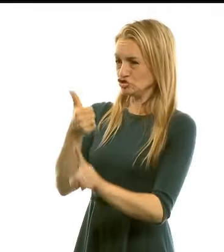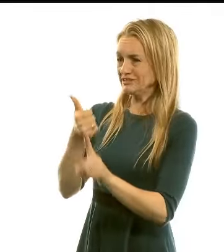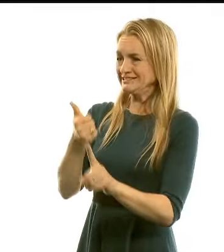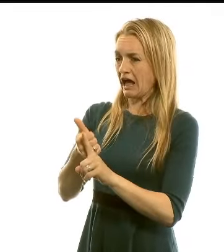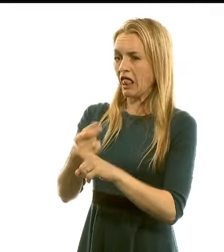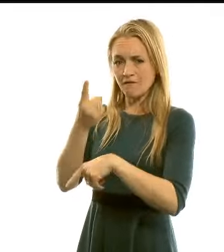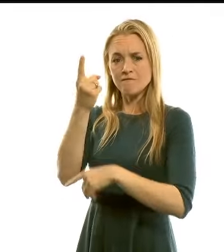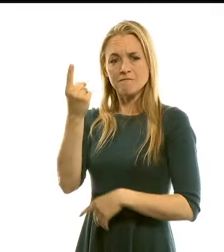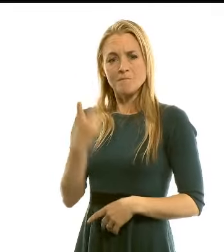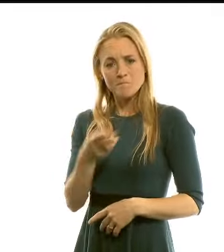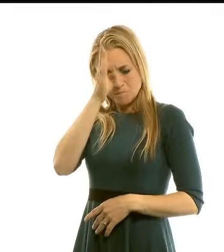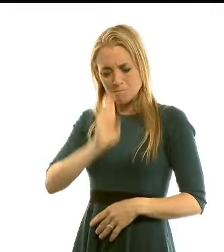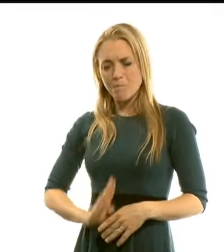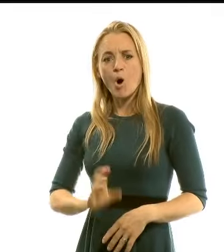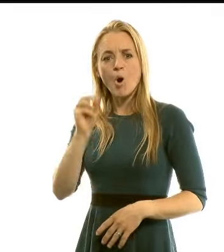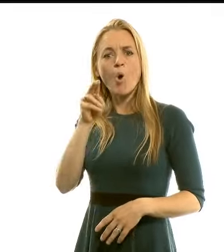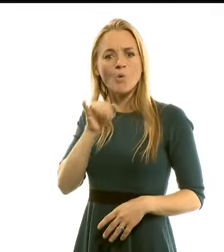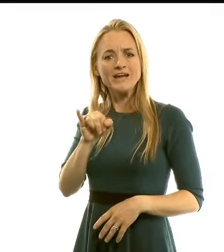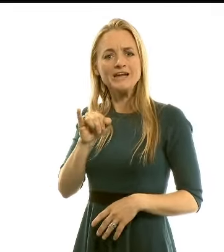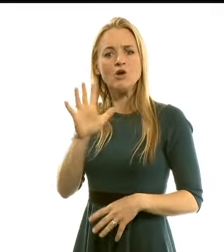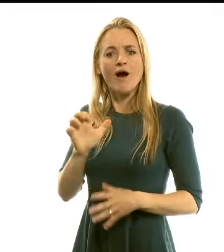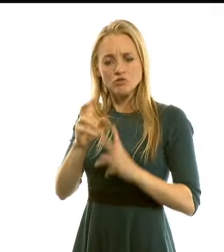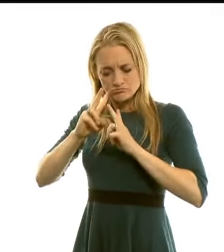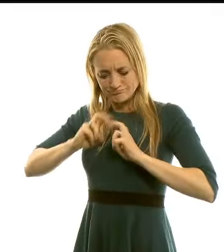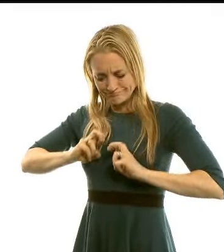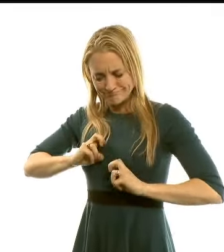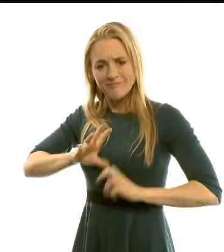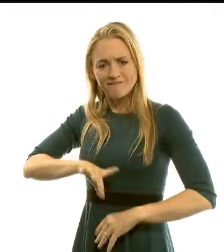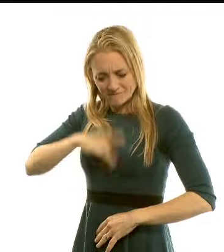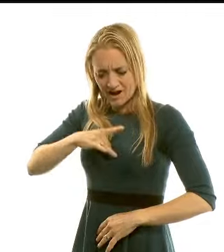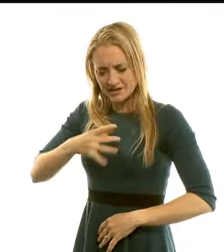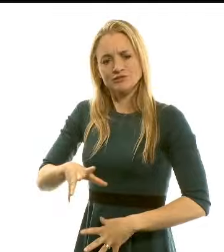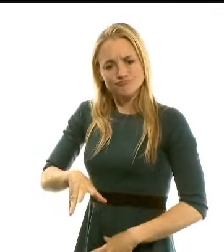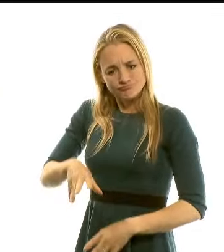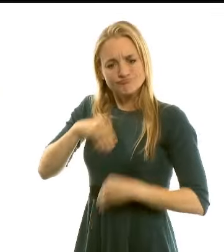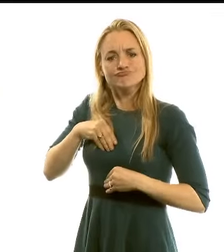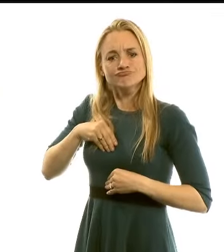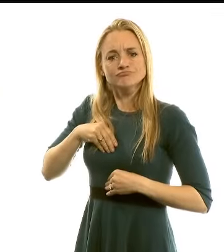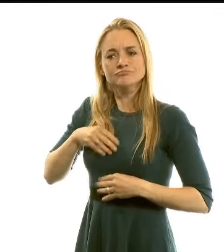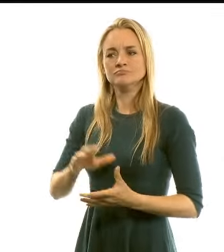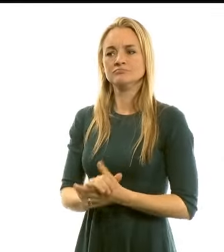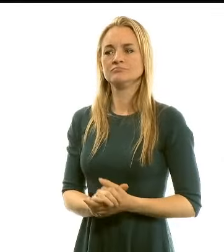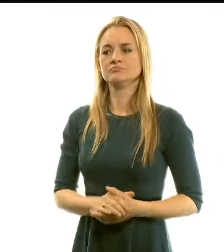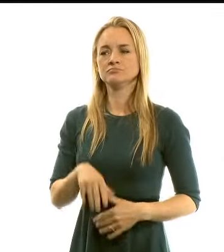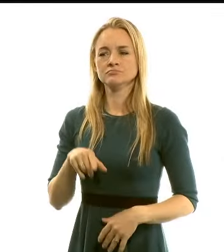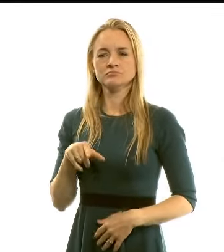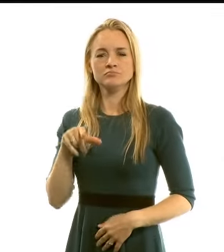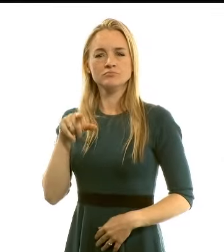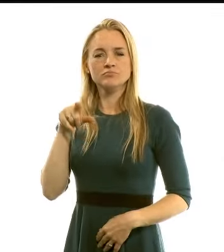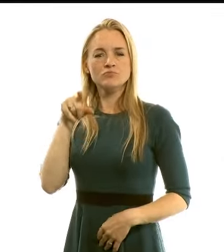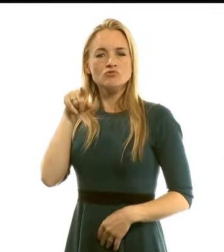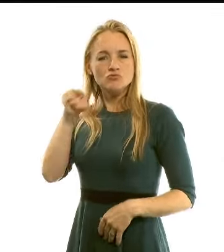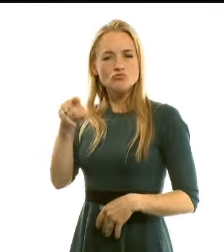side. There's that darkness again. Just like your father. I am nothing like my father.